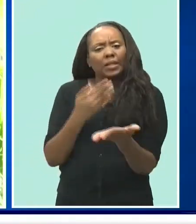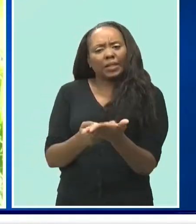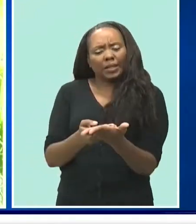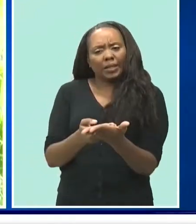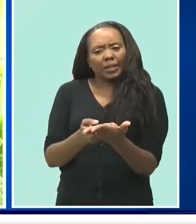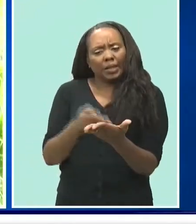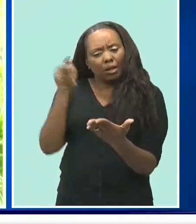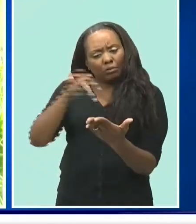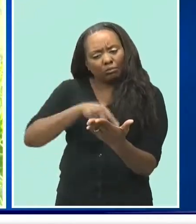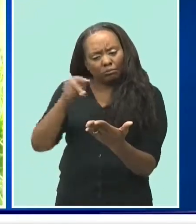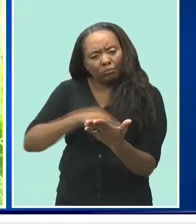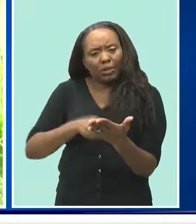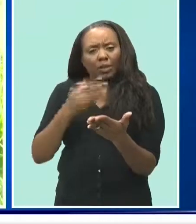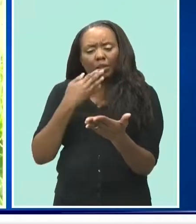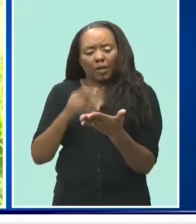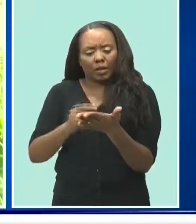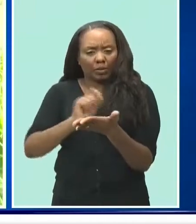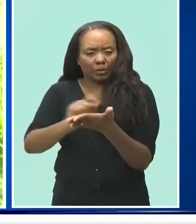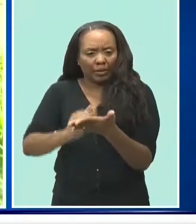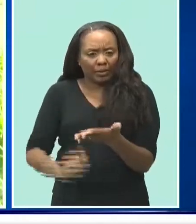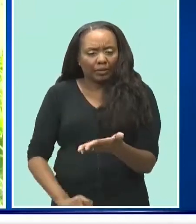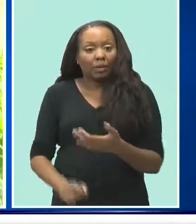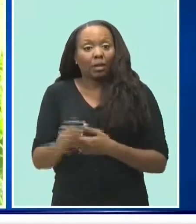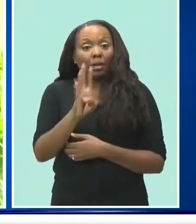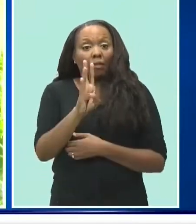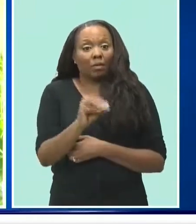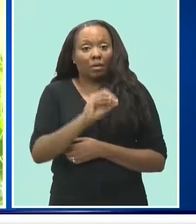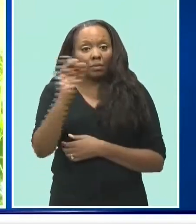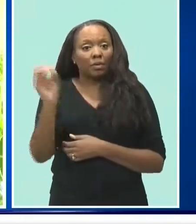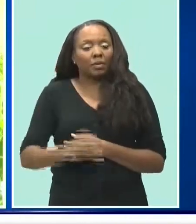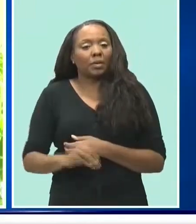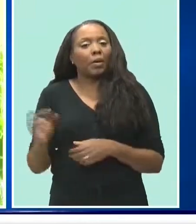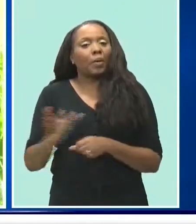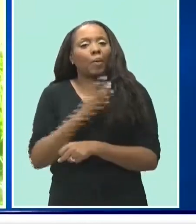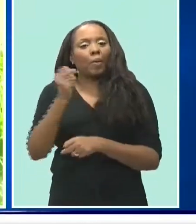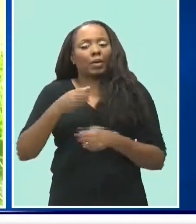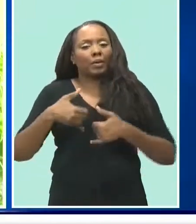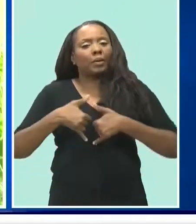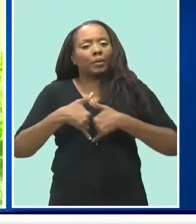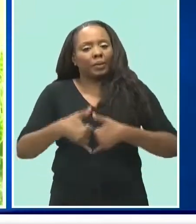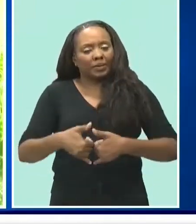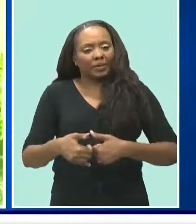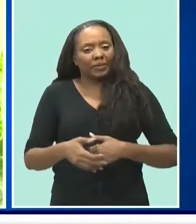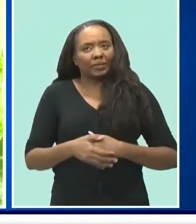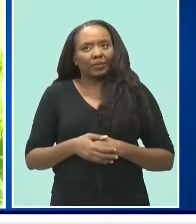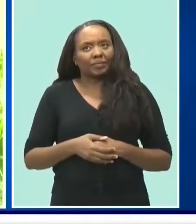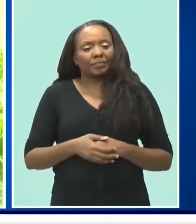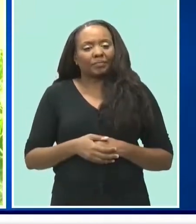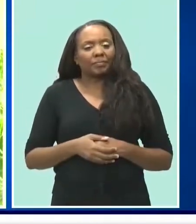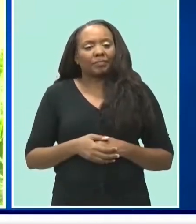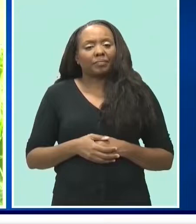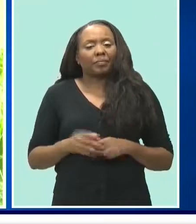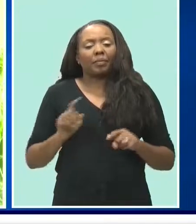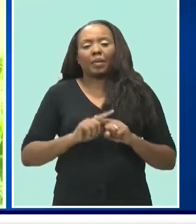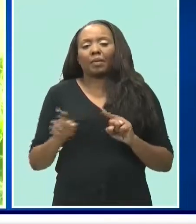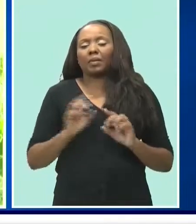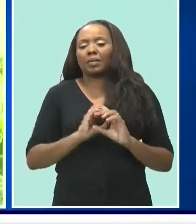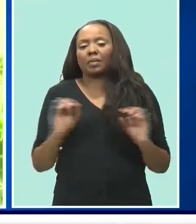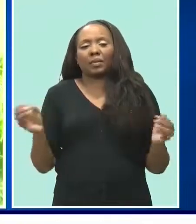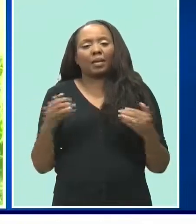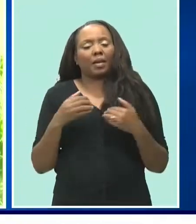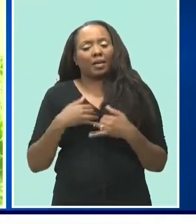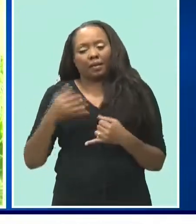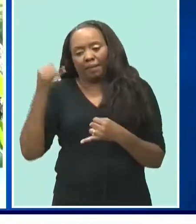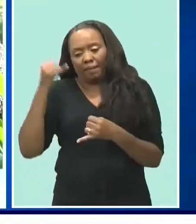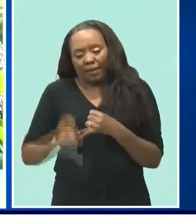entries. 40% of them were in fact award-winning, although unfortunately none of them made it to the final